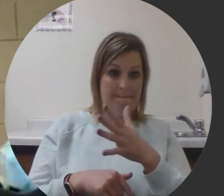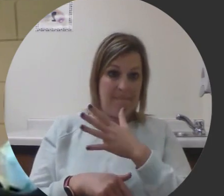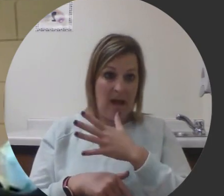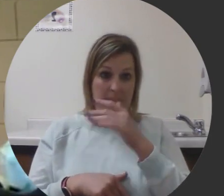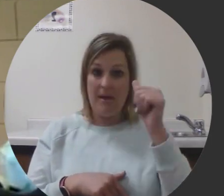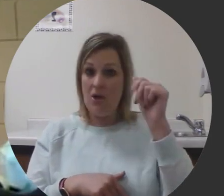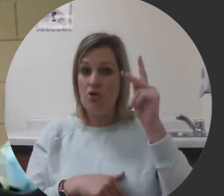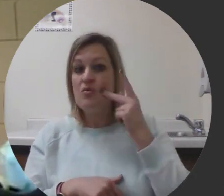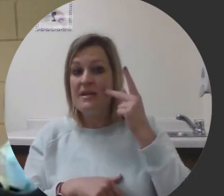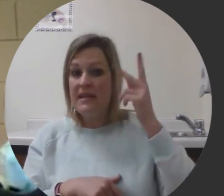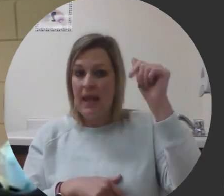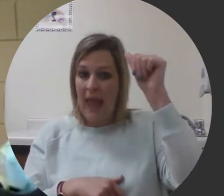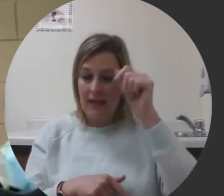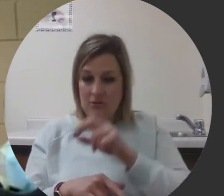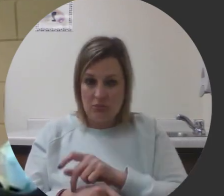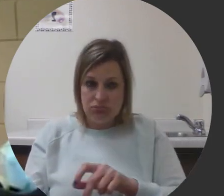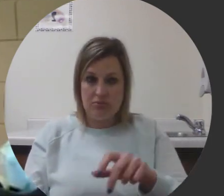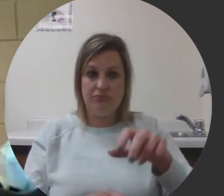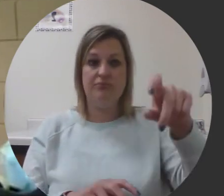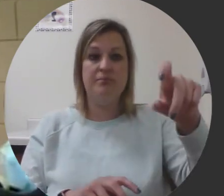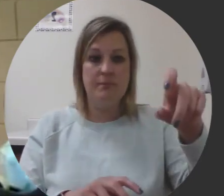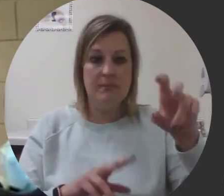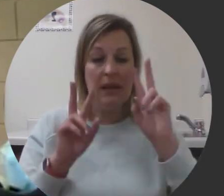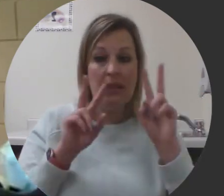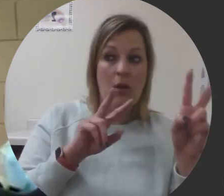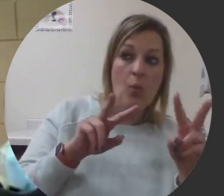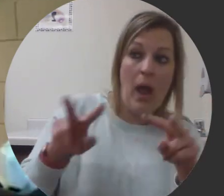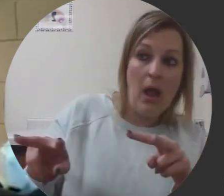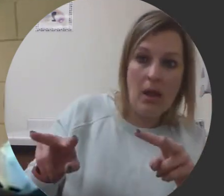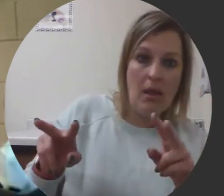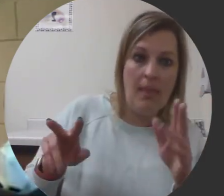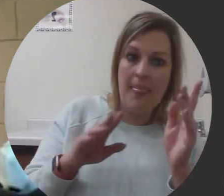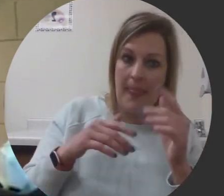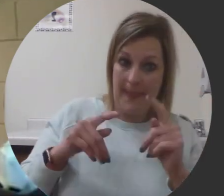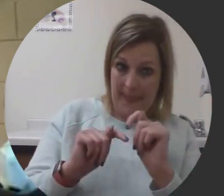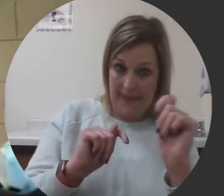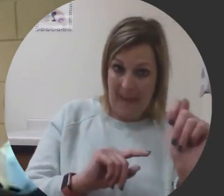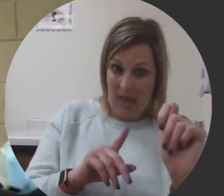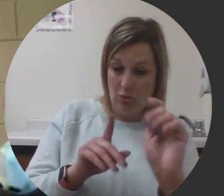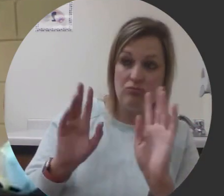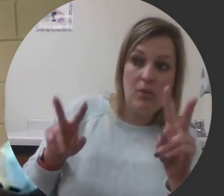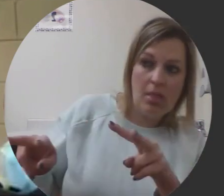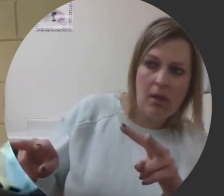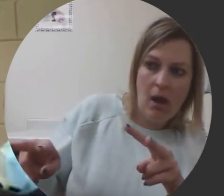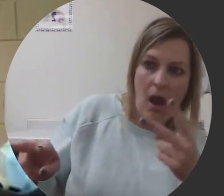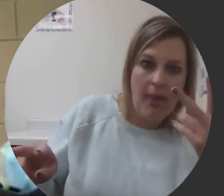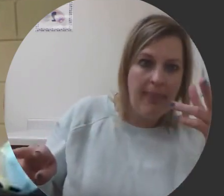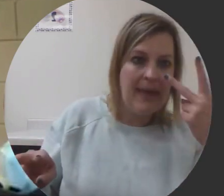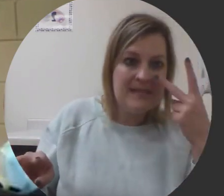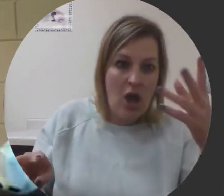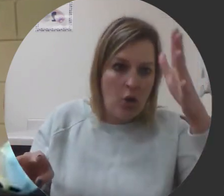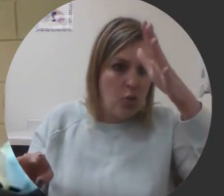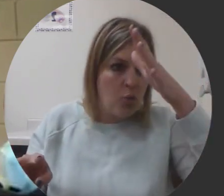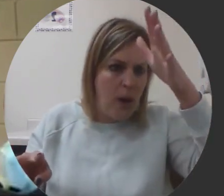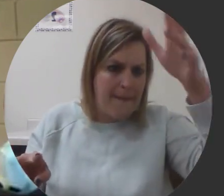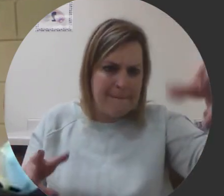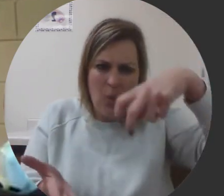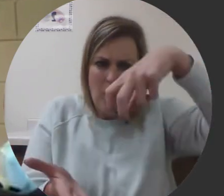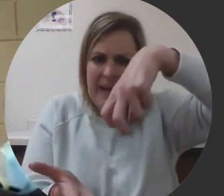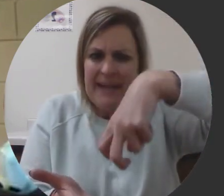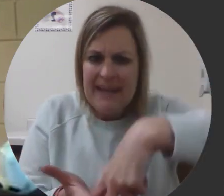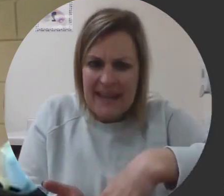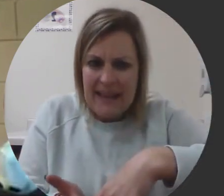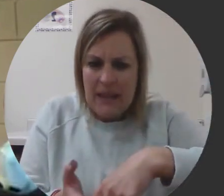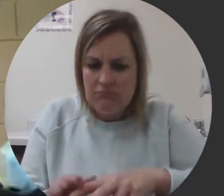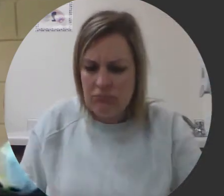the door was open, and there was Grumble kneeling by the bathtub. With his bald head and his droopy mustache, he looked like a walrus about to take a